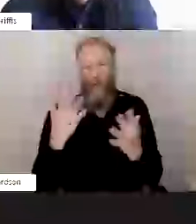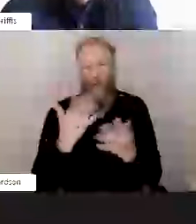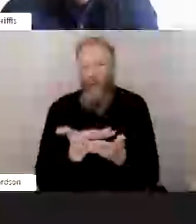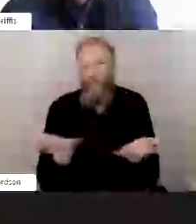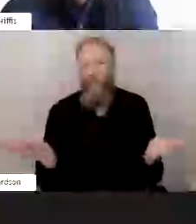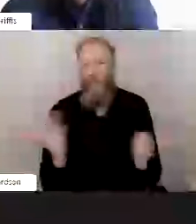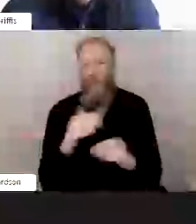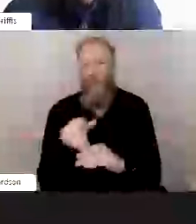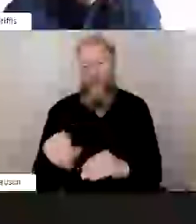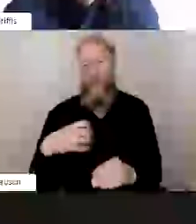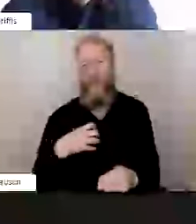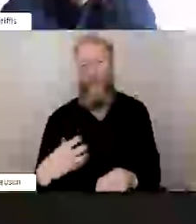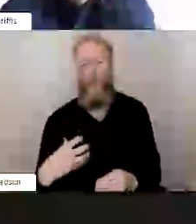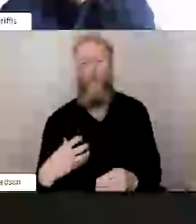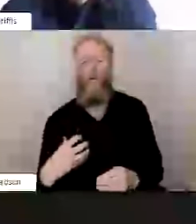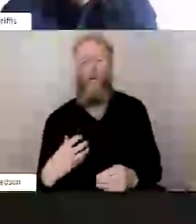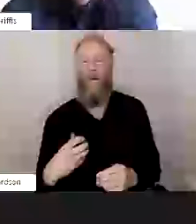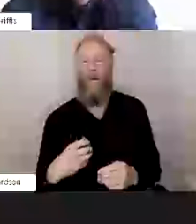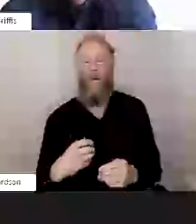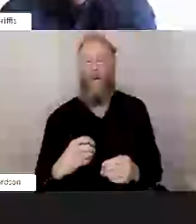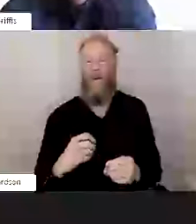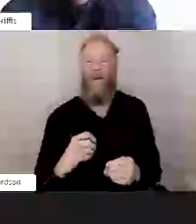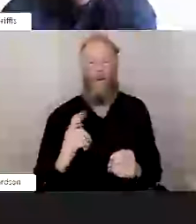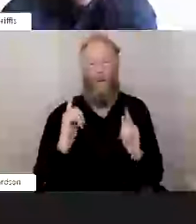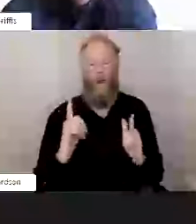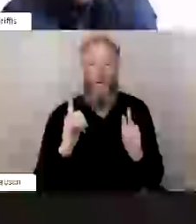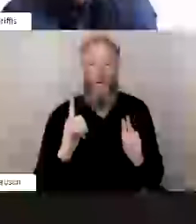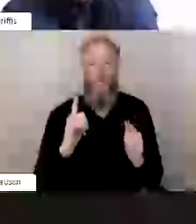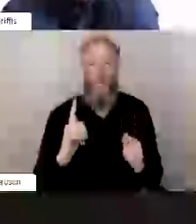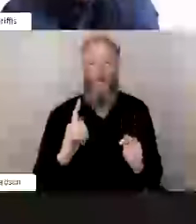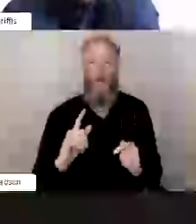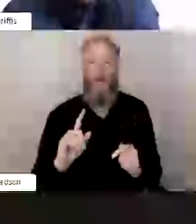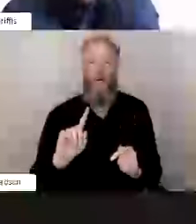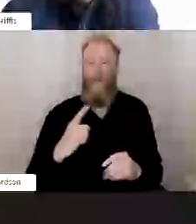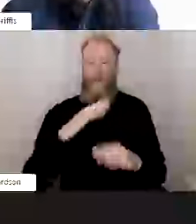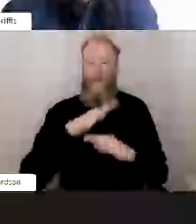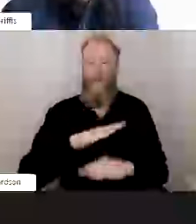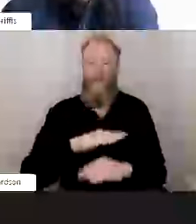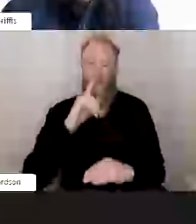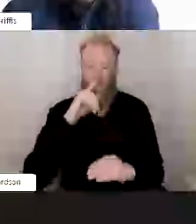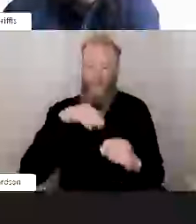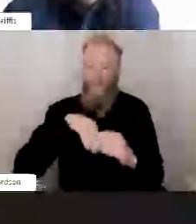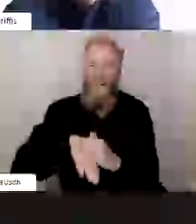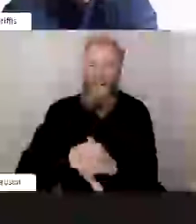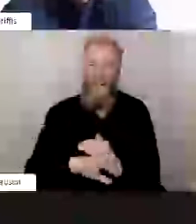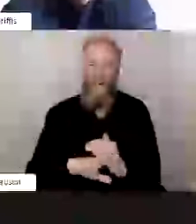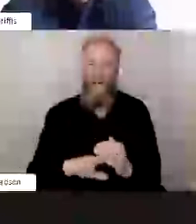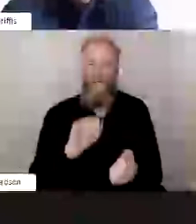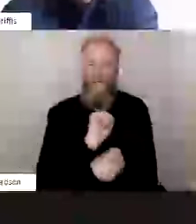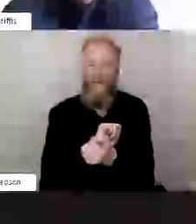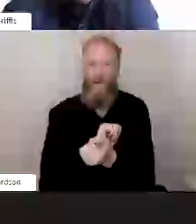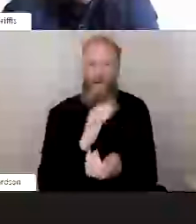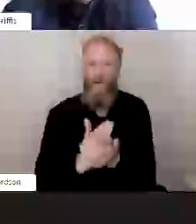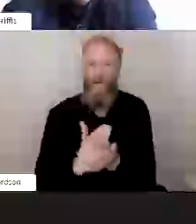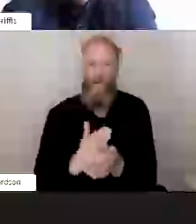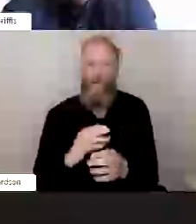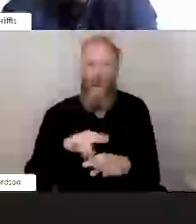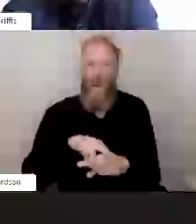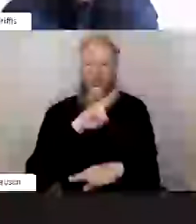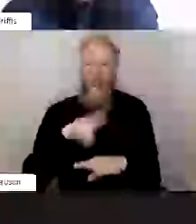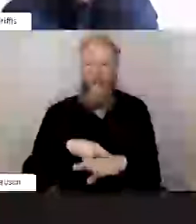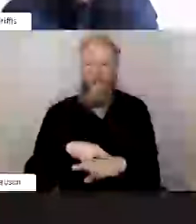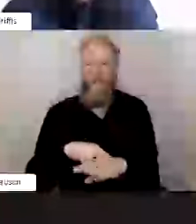The overrepresentation of First Nations people with disability in Australian prisons is a national shame, to be frank, but